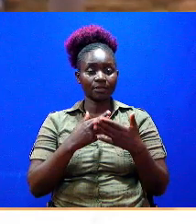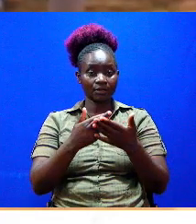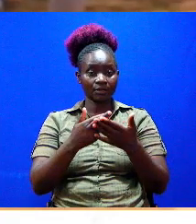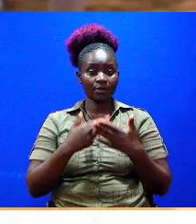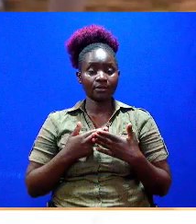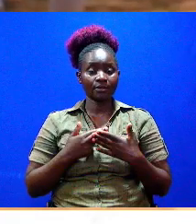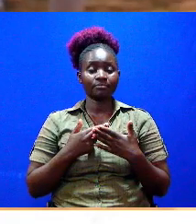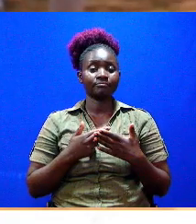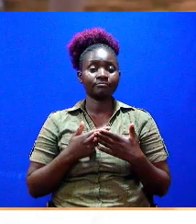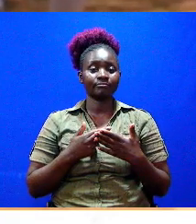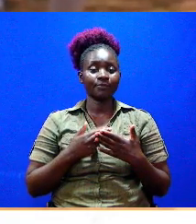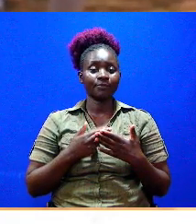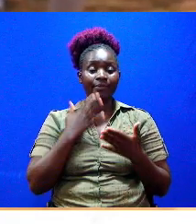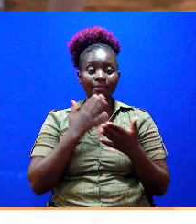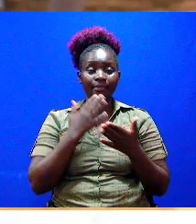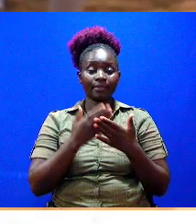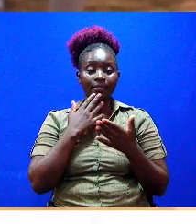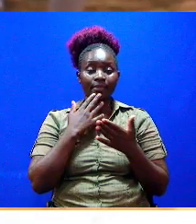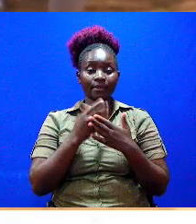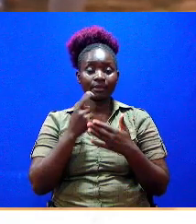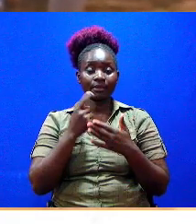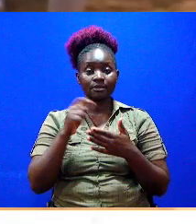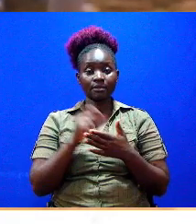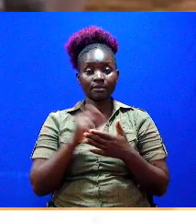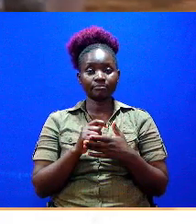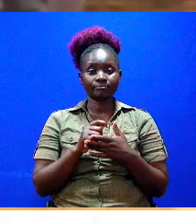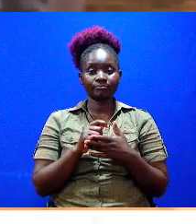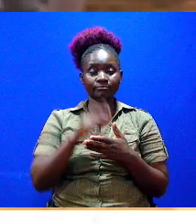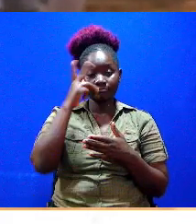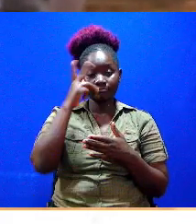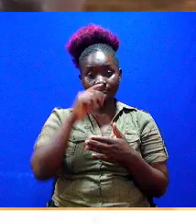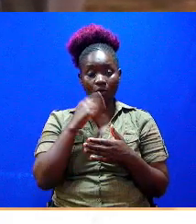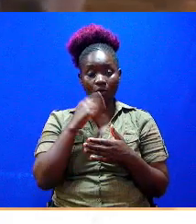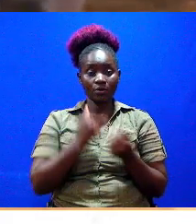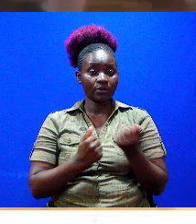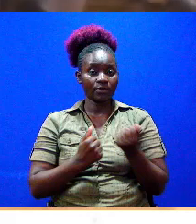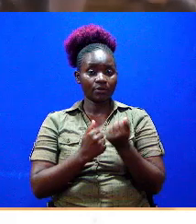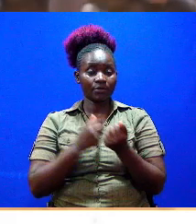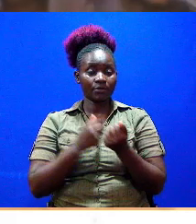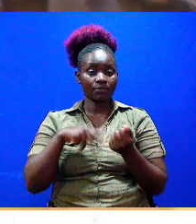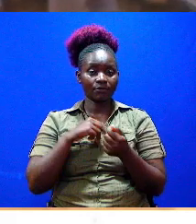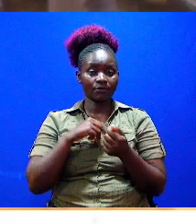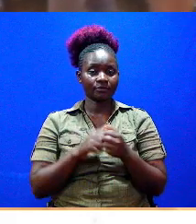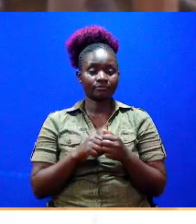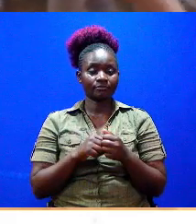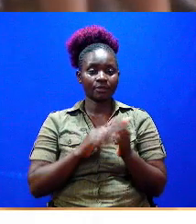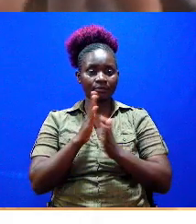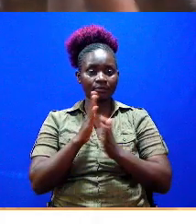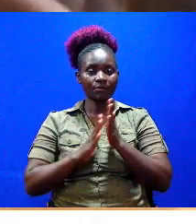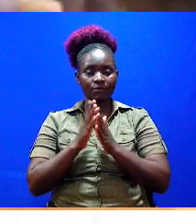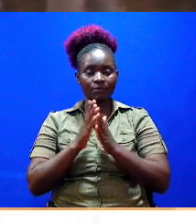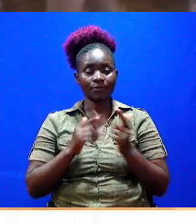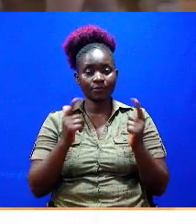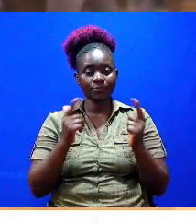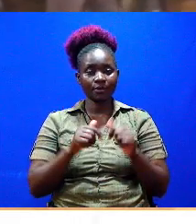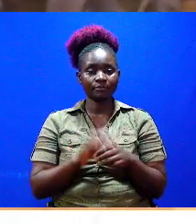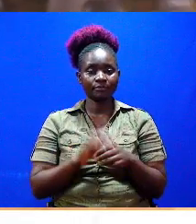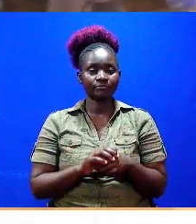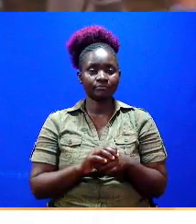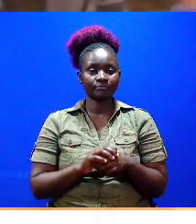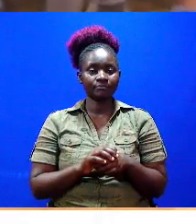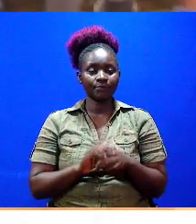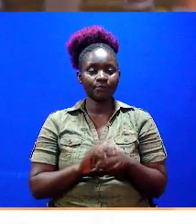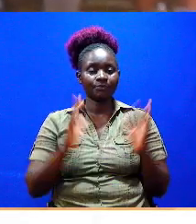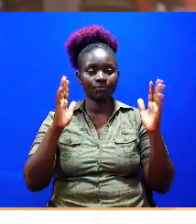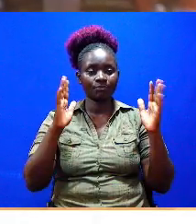I really want to thank the parents who have sponsored and supported us in this program that we're having today. As we celebrate, we